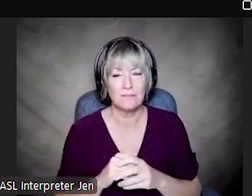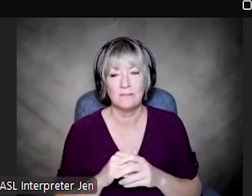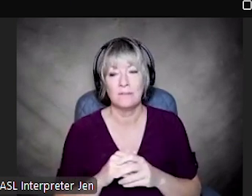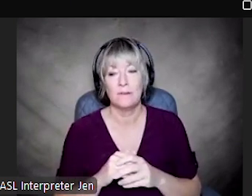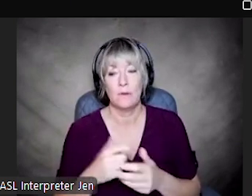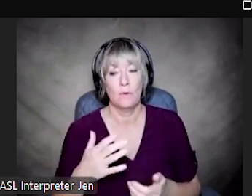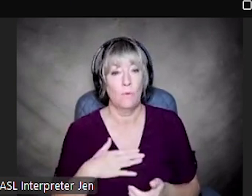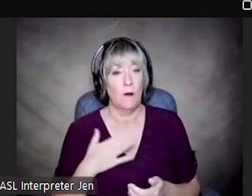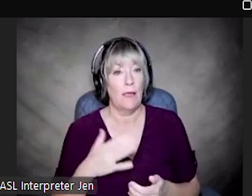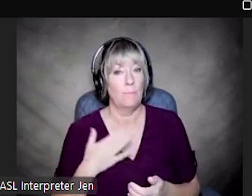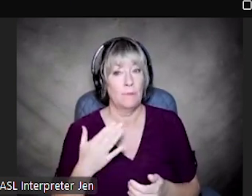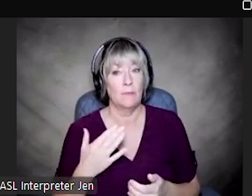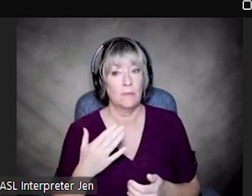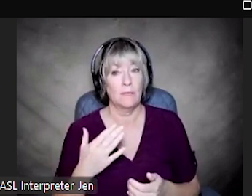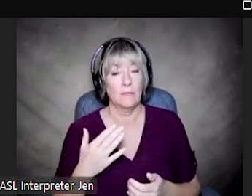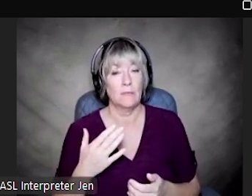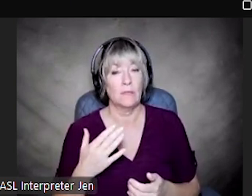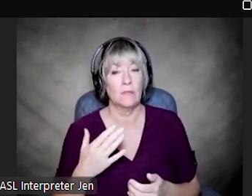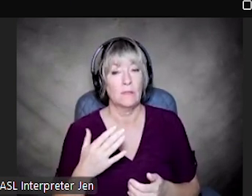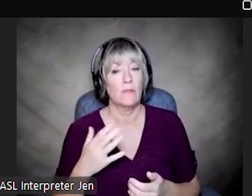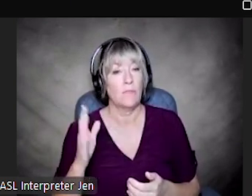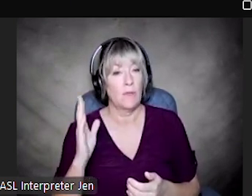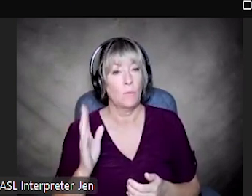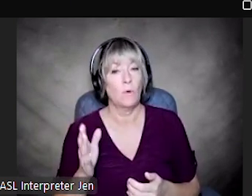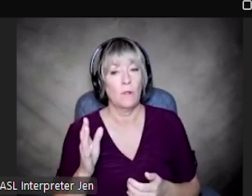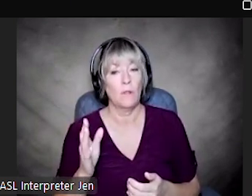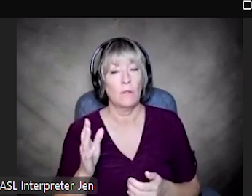that it is being, it will be